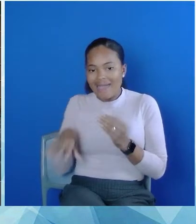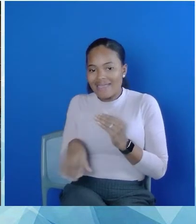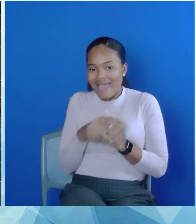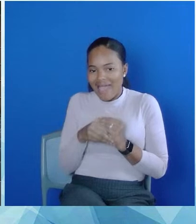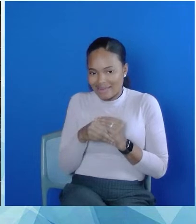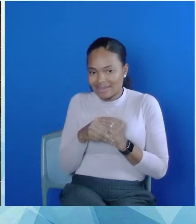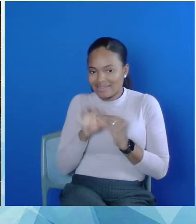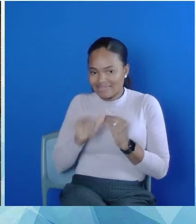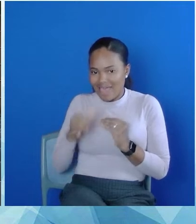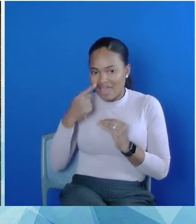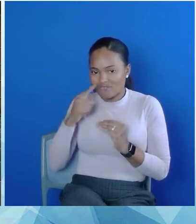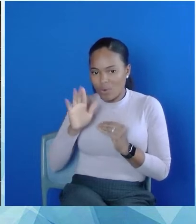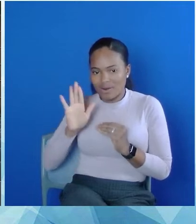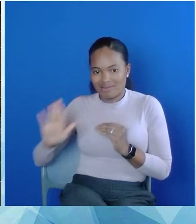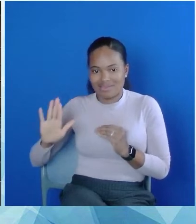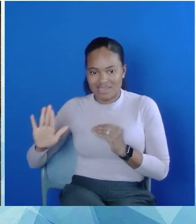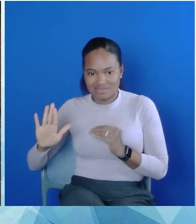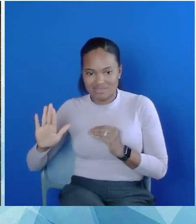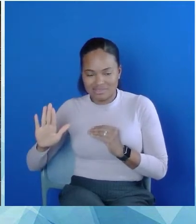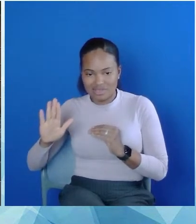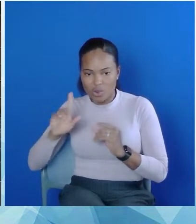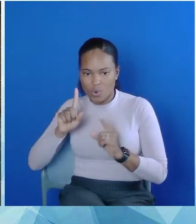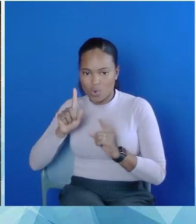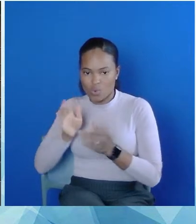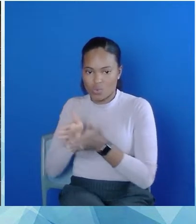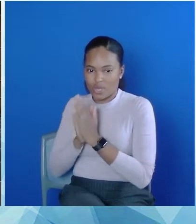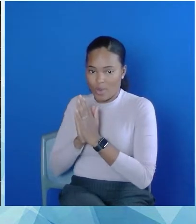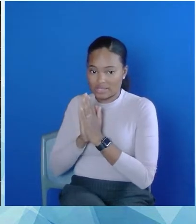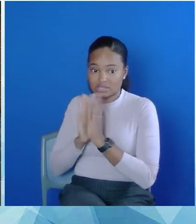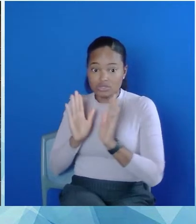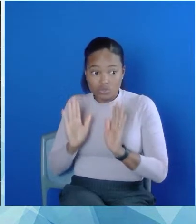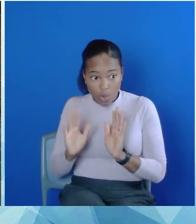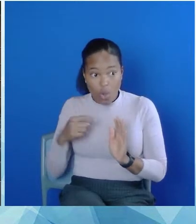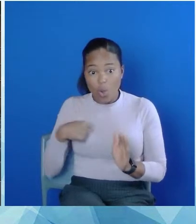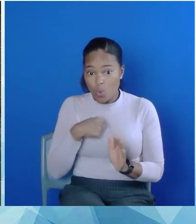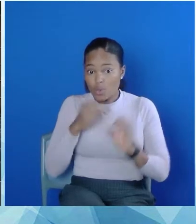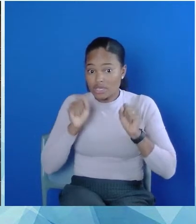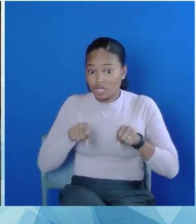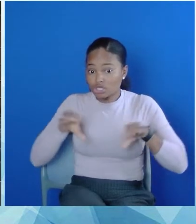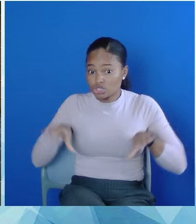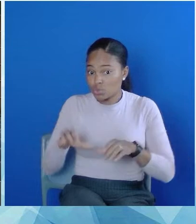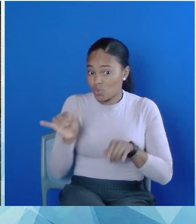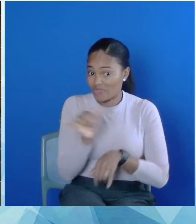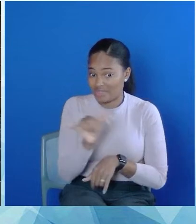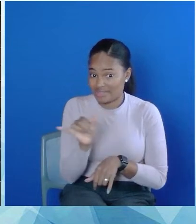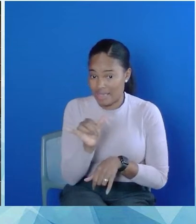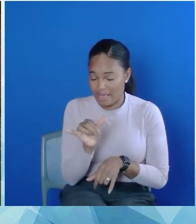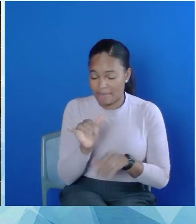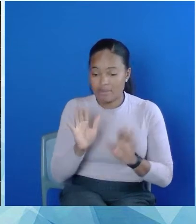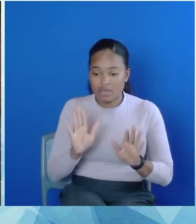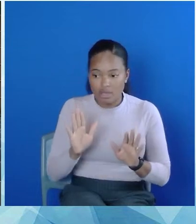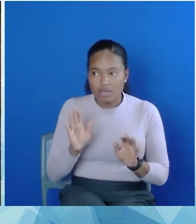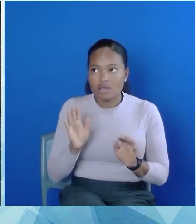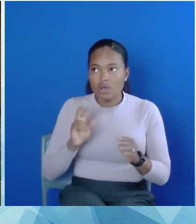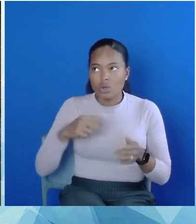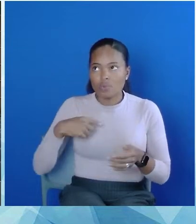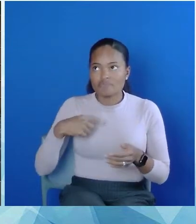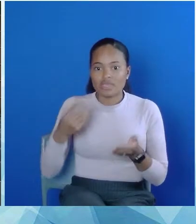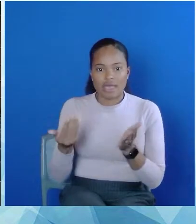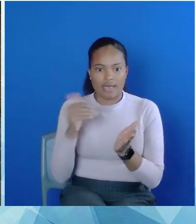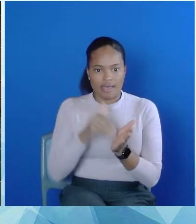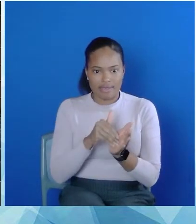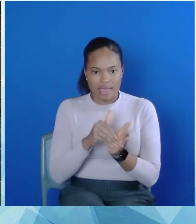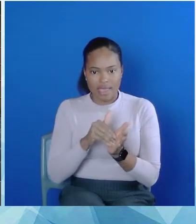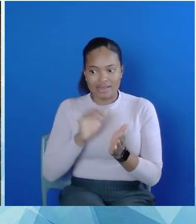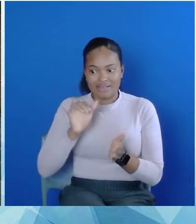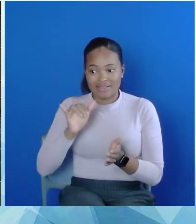request. So we could do the same thing if we wanted to. So we, again, what